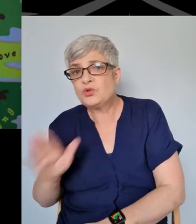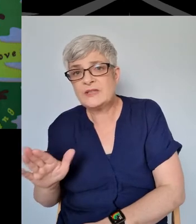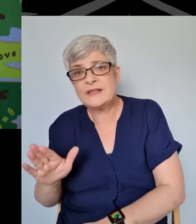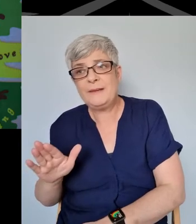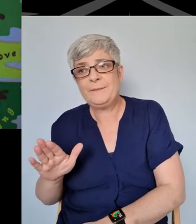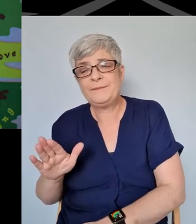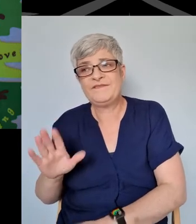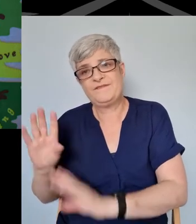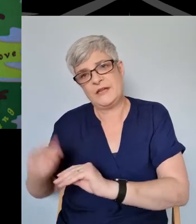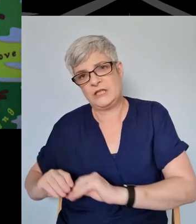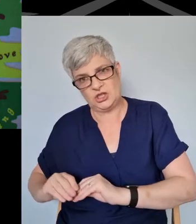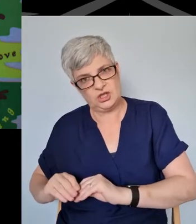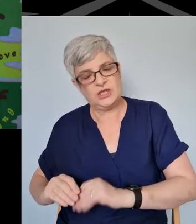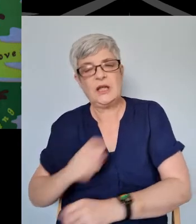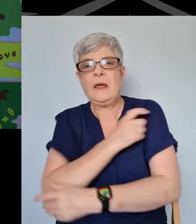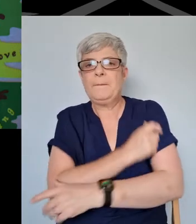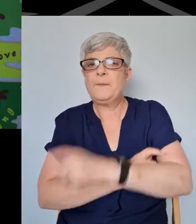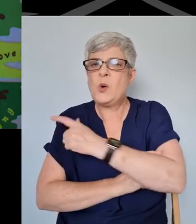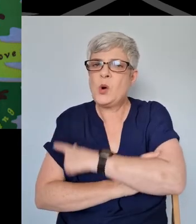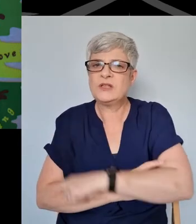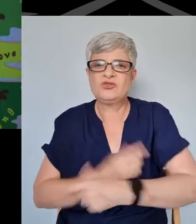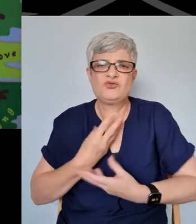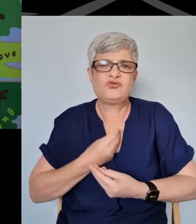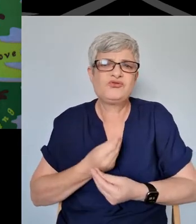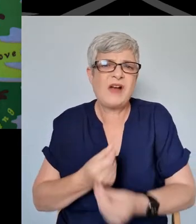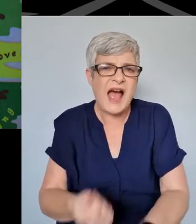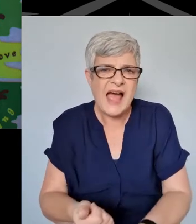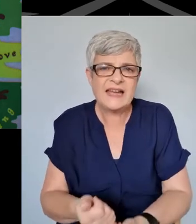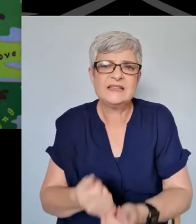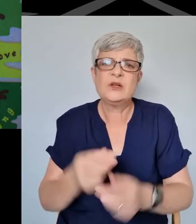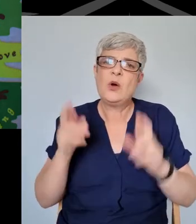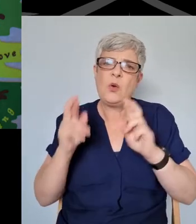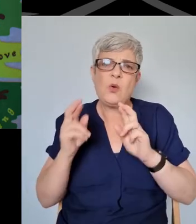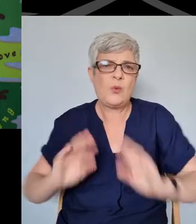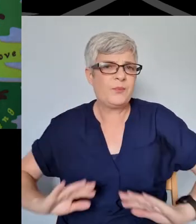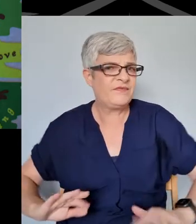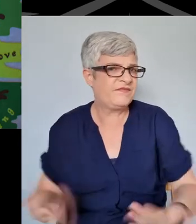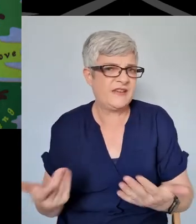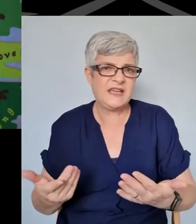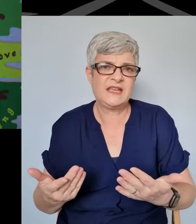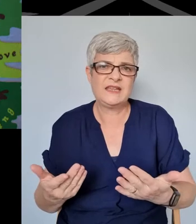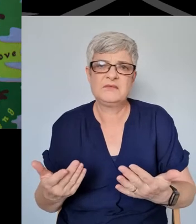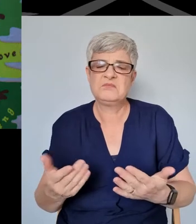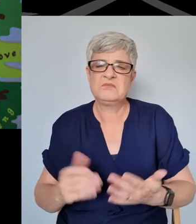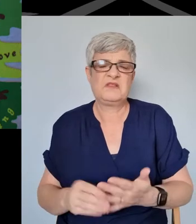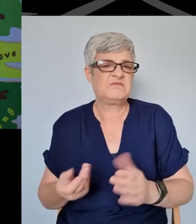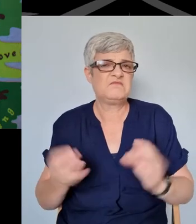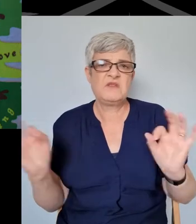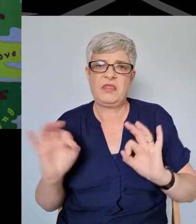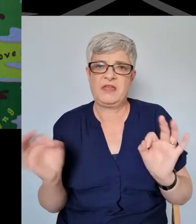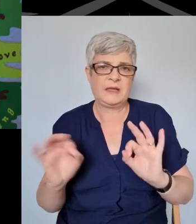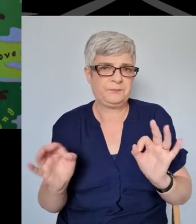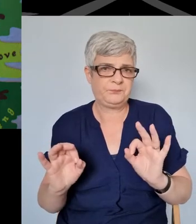Our bones are dried up and our hope is gone. We are cut off, they say, verse 11.